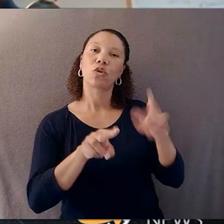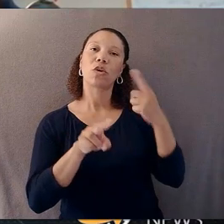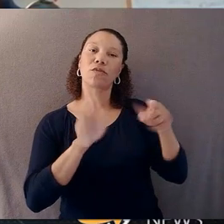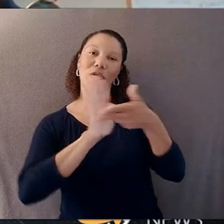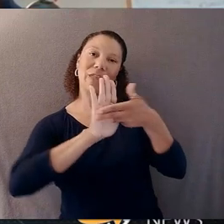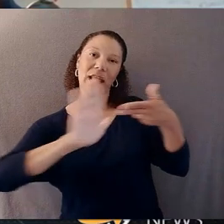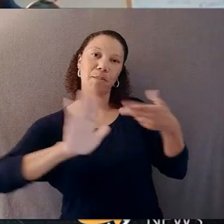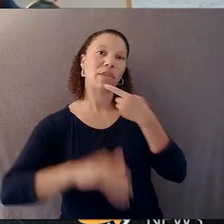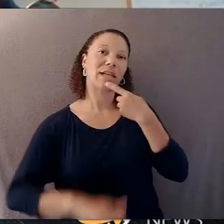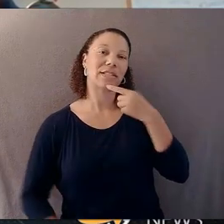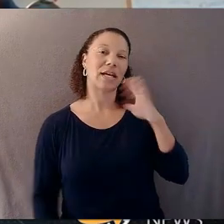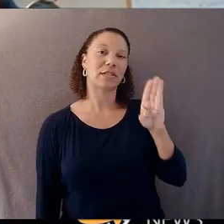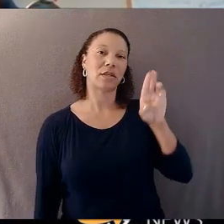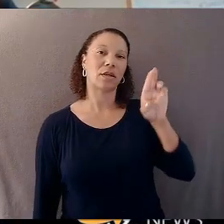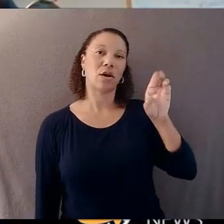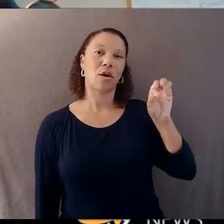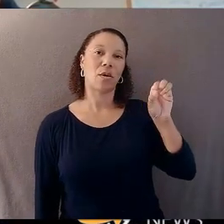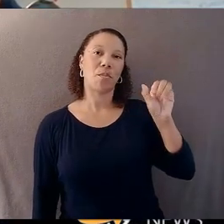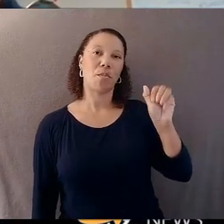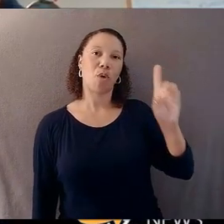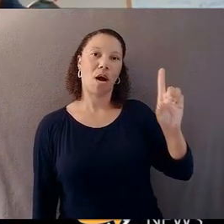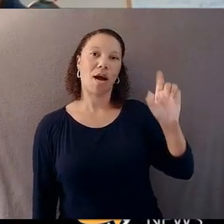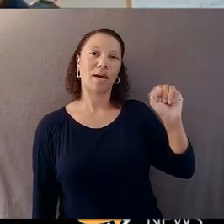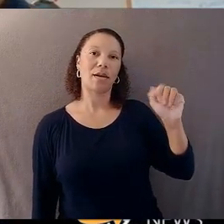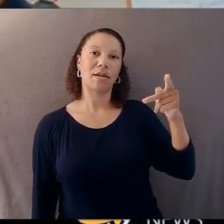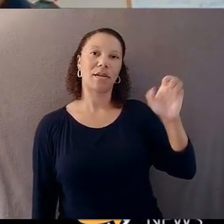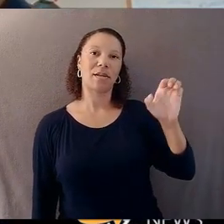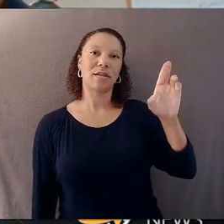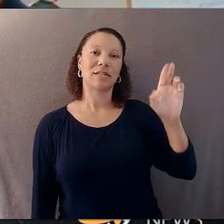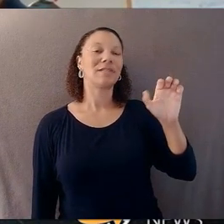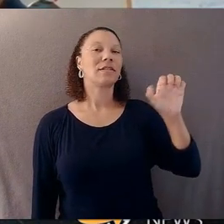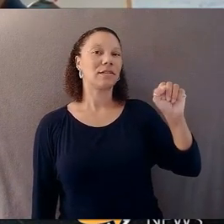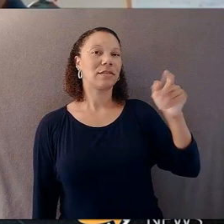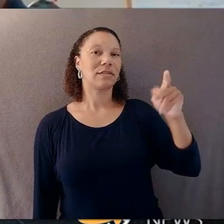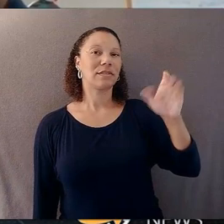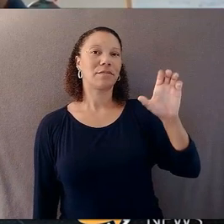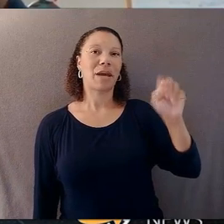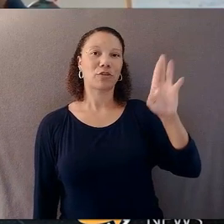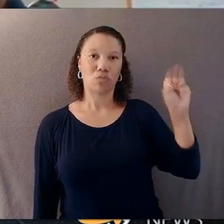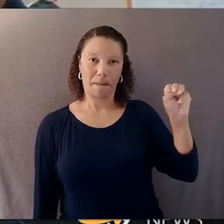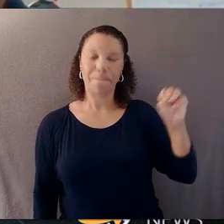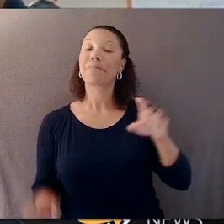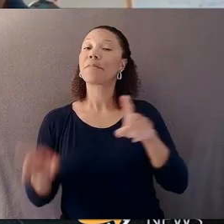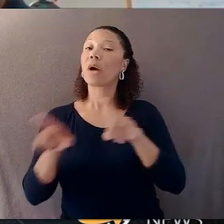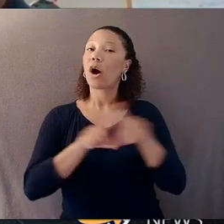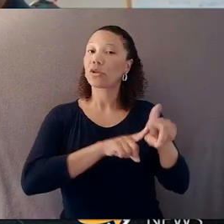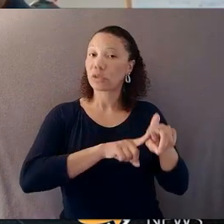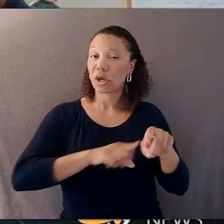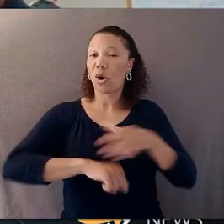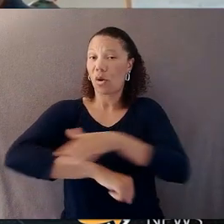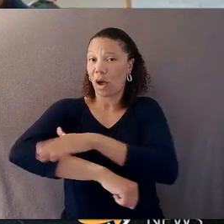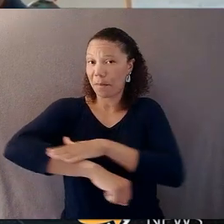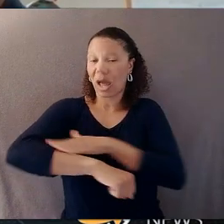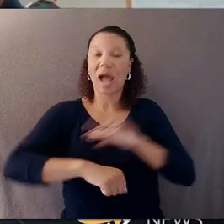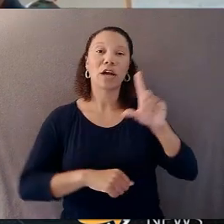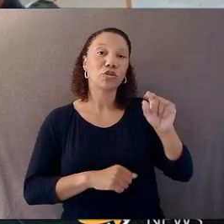So that'll help do the best good for your body. Another thing you want to remember is to put it on at least 20 minutes before you head outside,